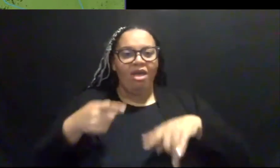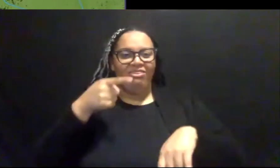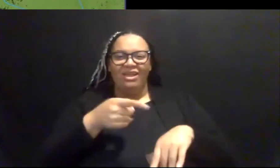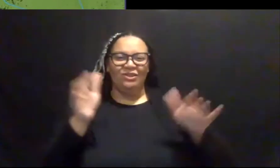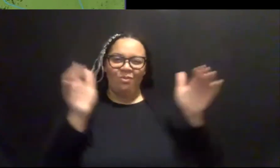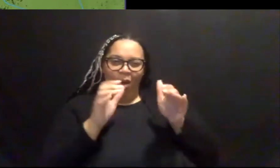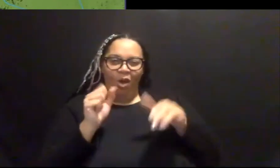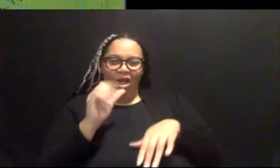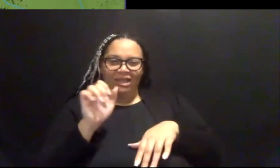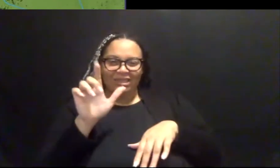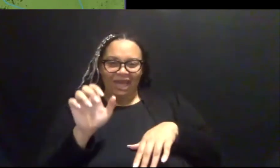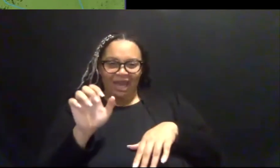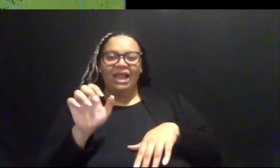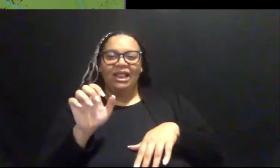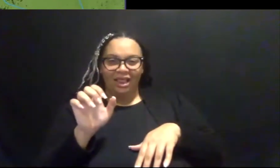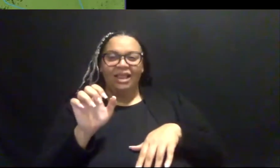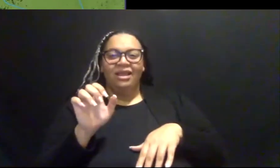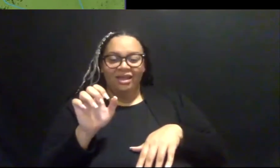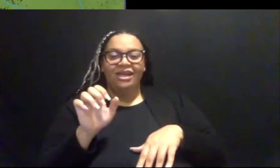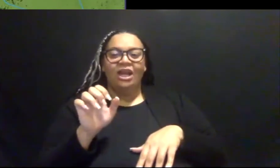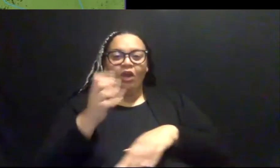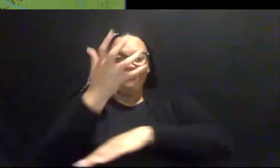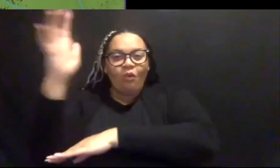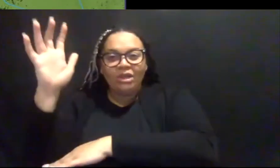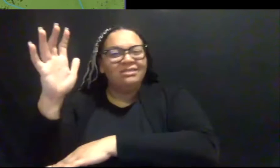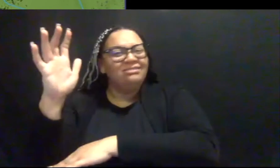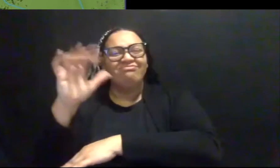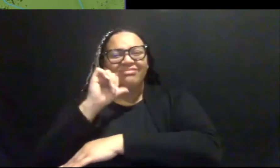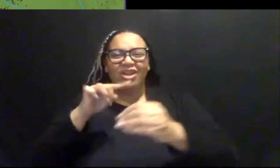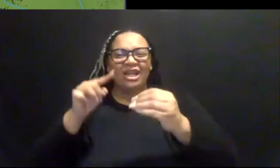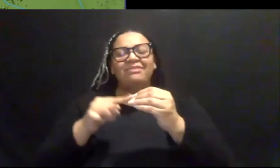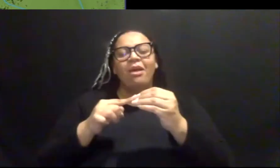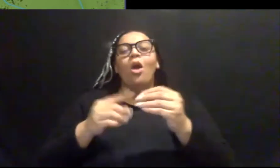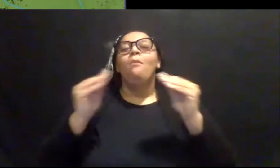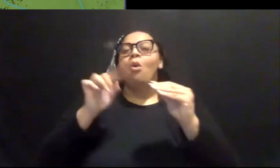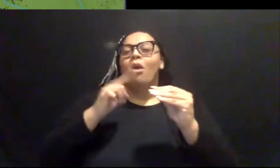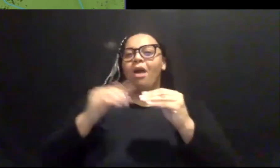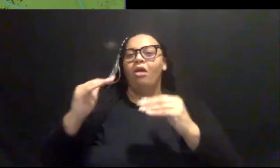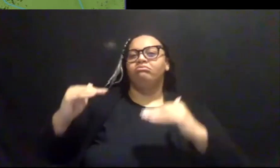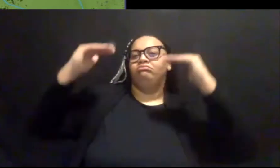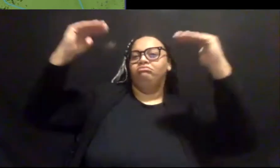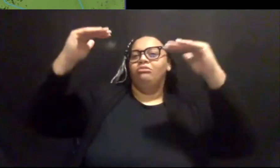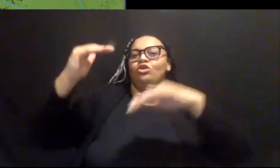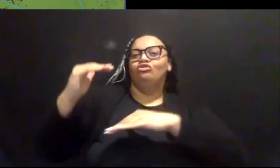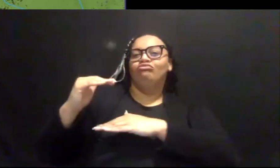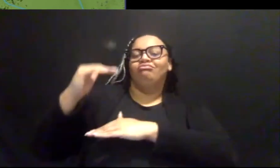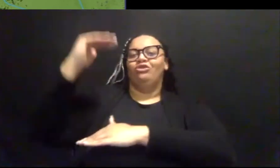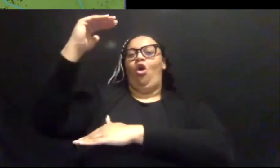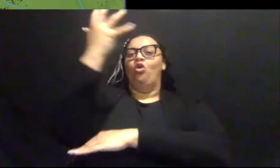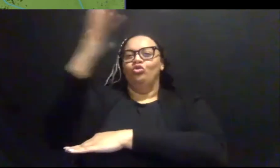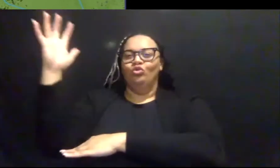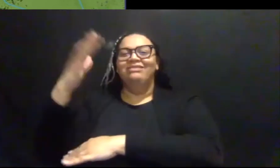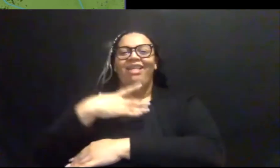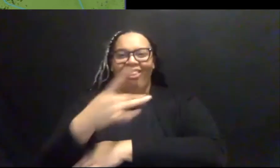scale study, she found it's not just forests, it's actually the height of the forest. So they really like those really tall fruiting trees. And so if that's